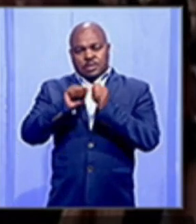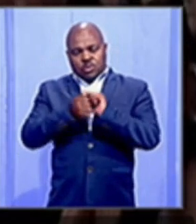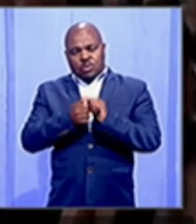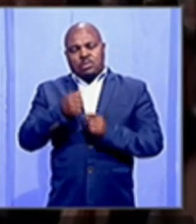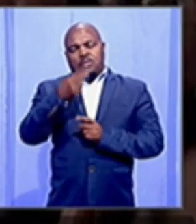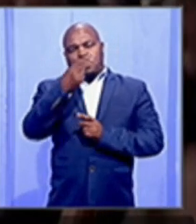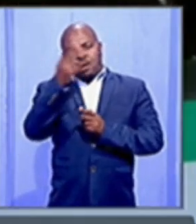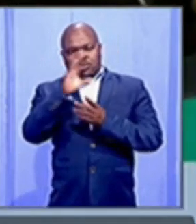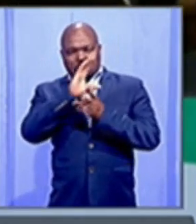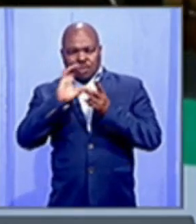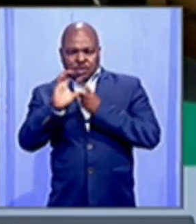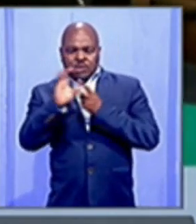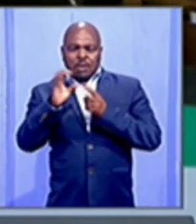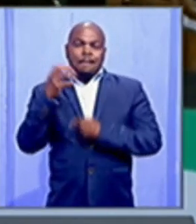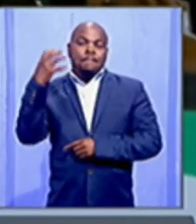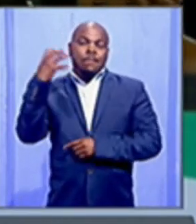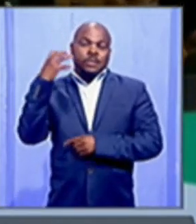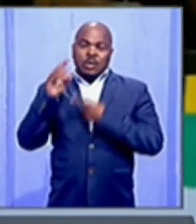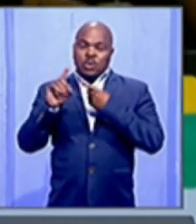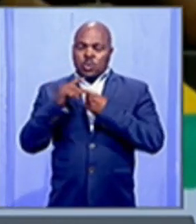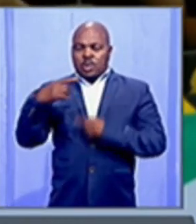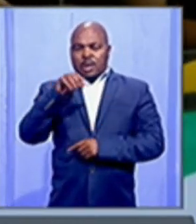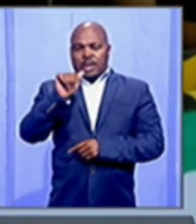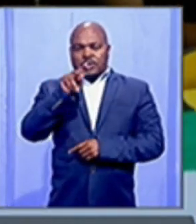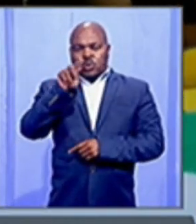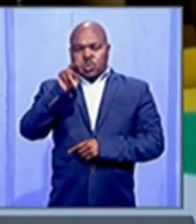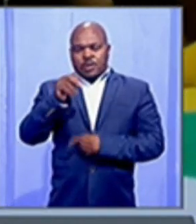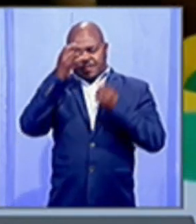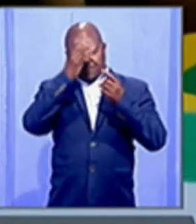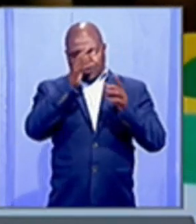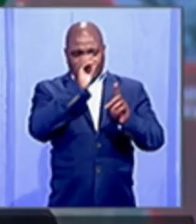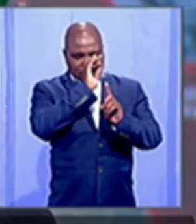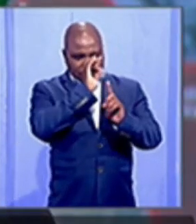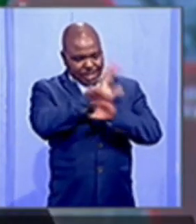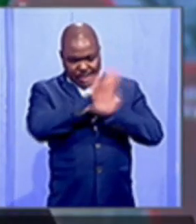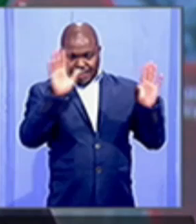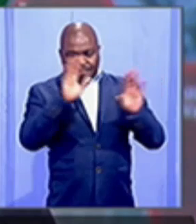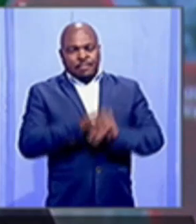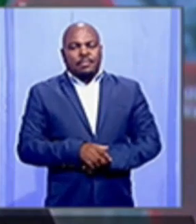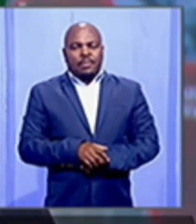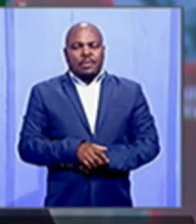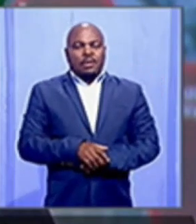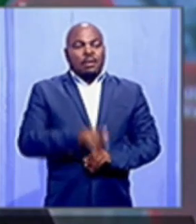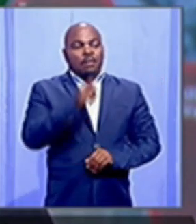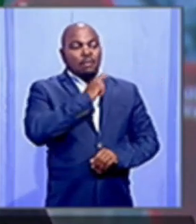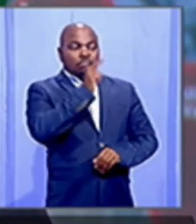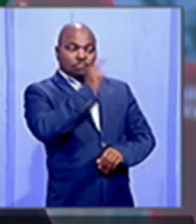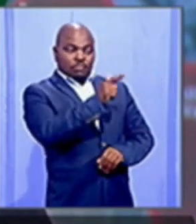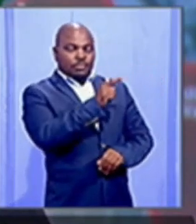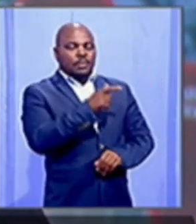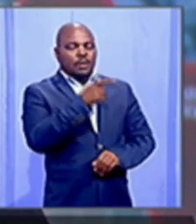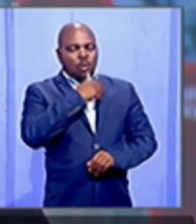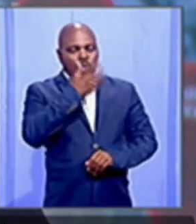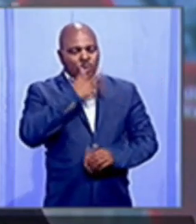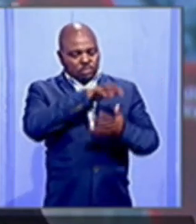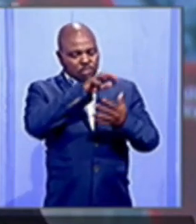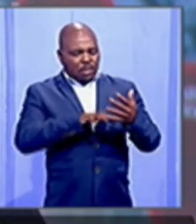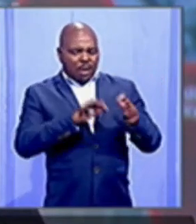botaki le setso Gaten McKenzie molaetsa ono sentle. I have said I want a memo on how we